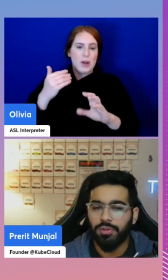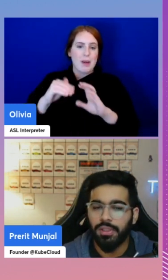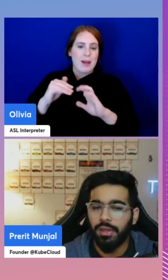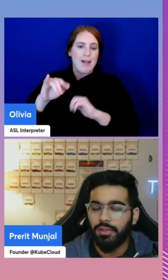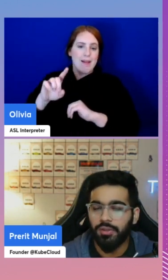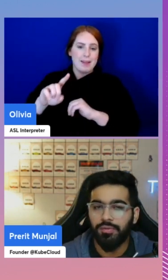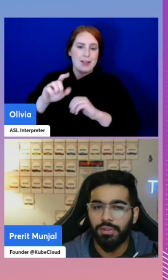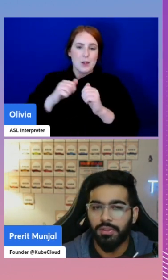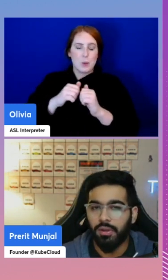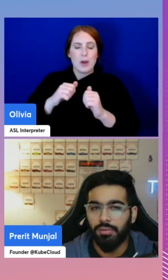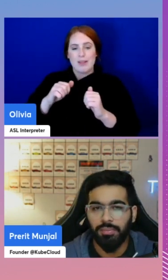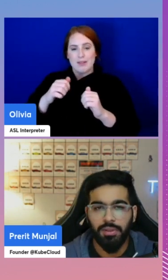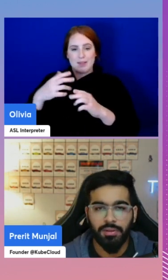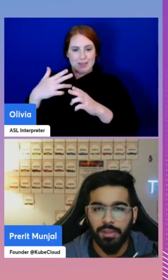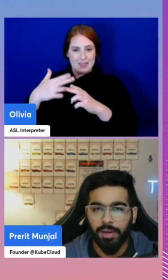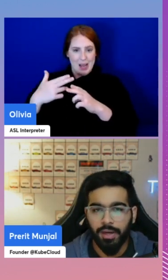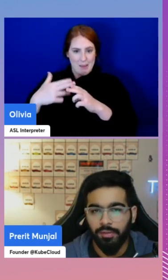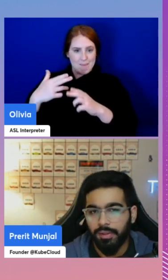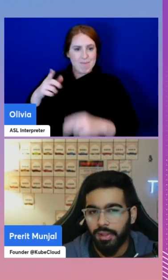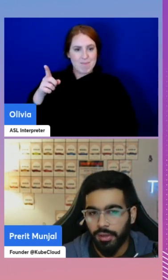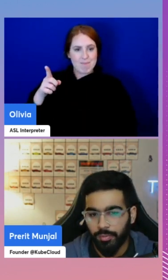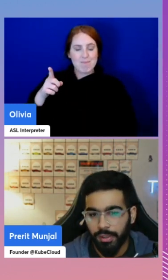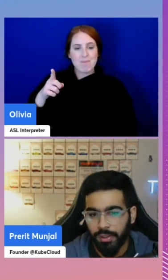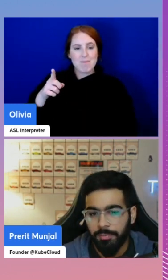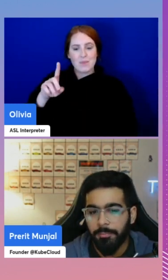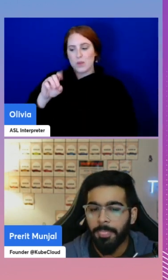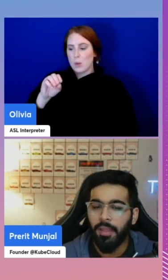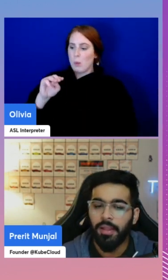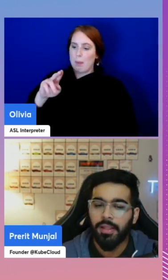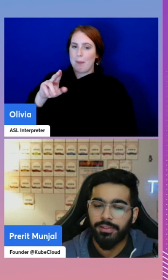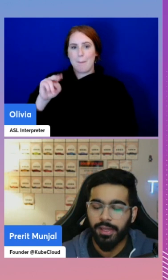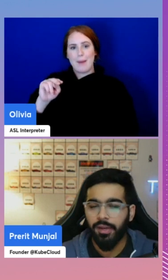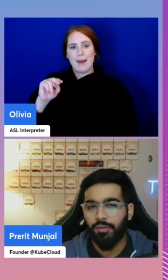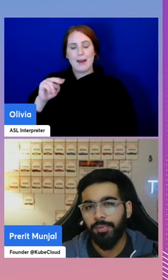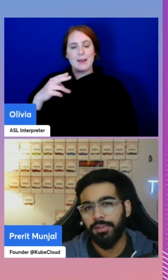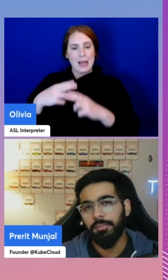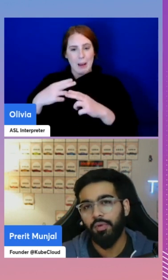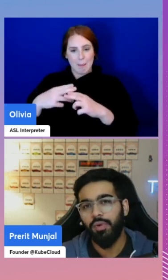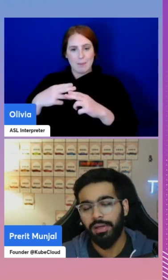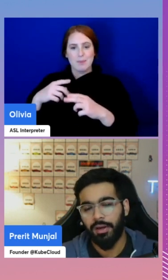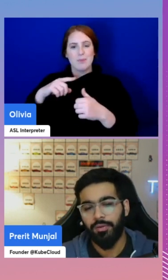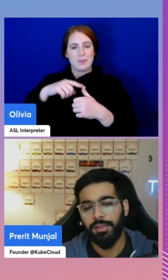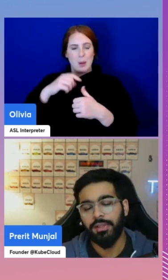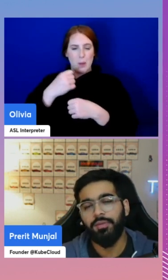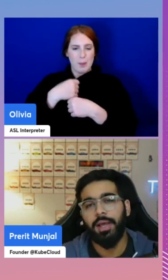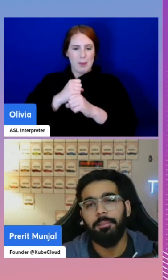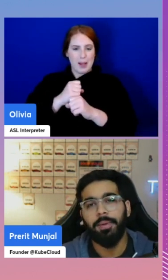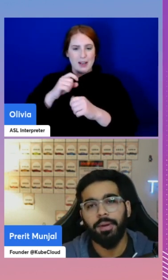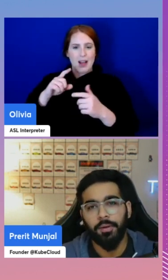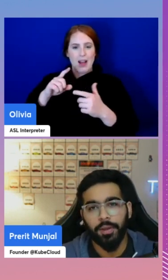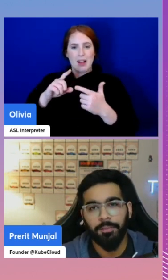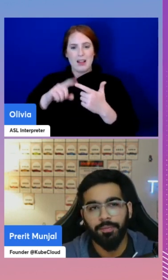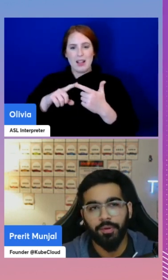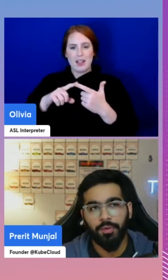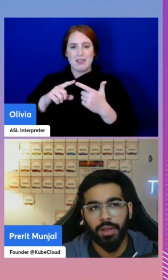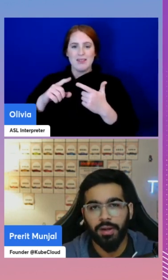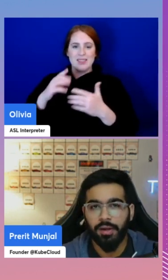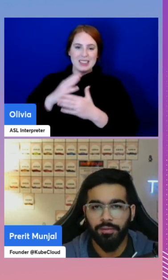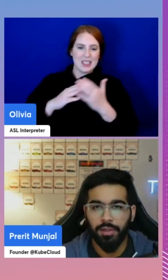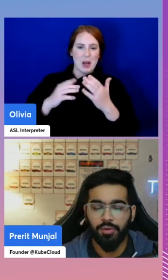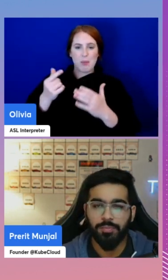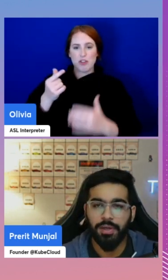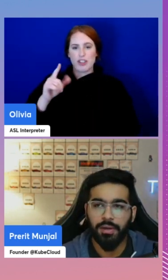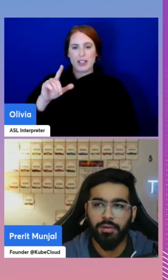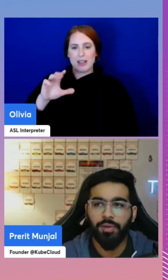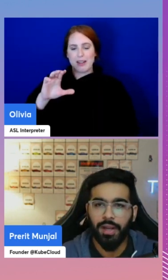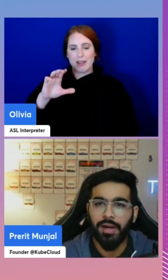step was the creation of the email ID with that domain name. Second would be, some Google Cloud magic would happen. Okay, so I